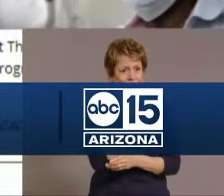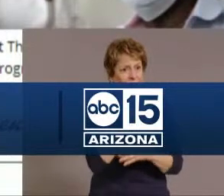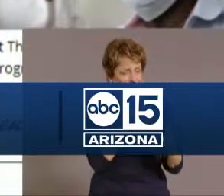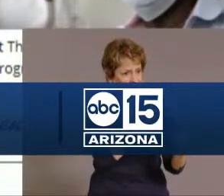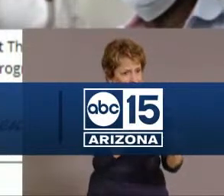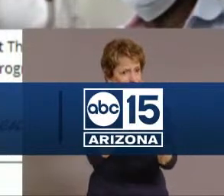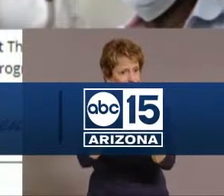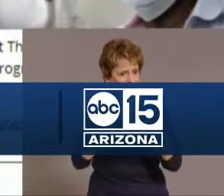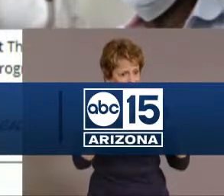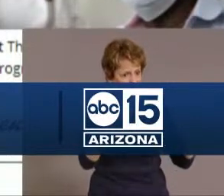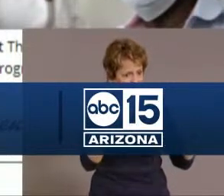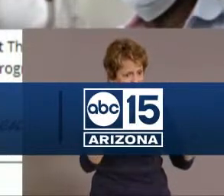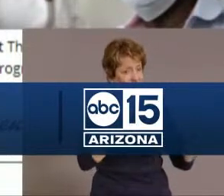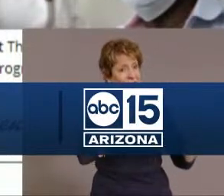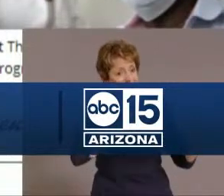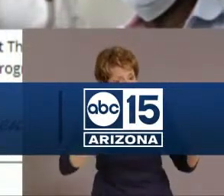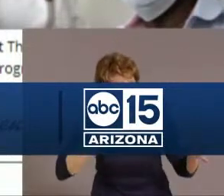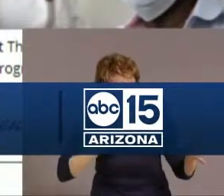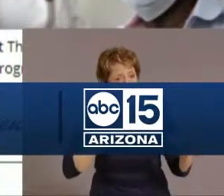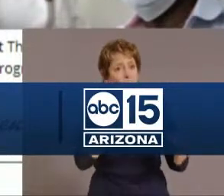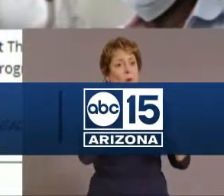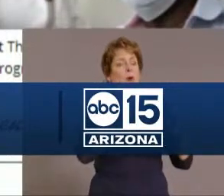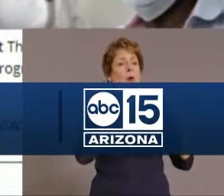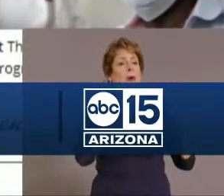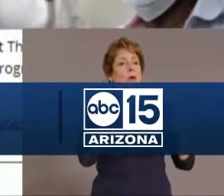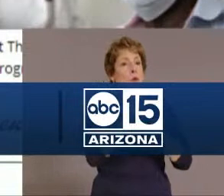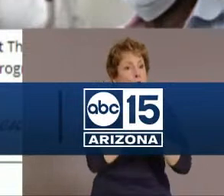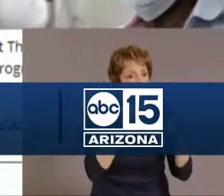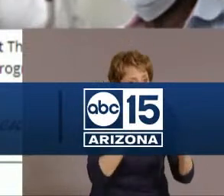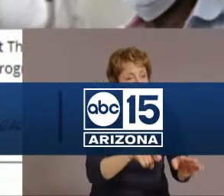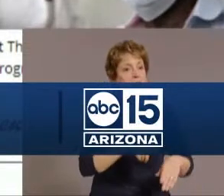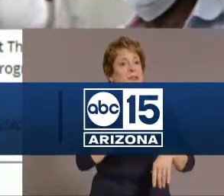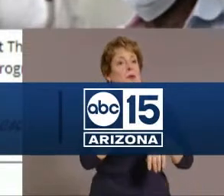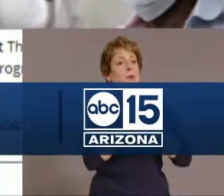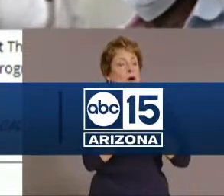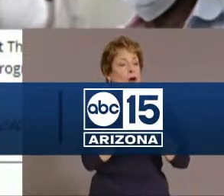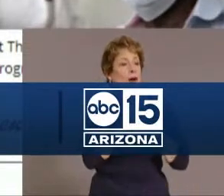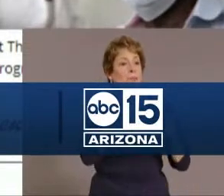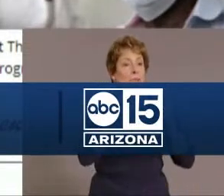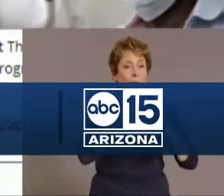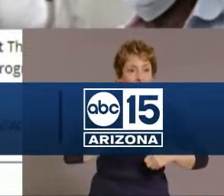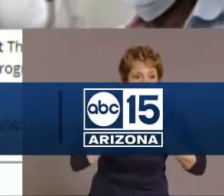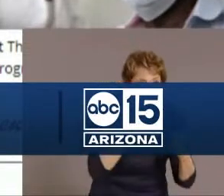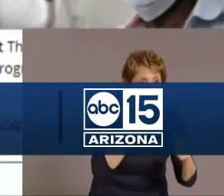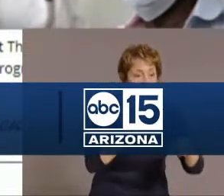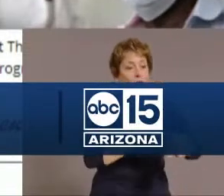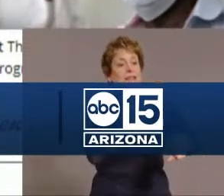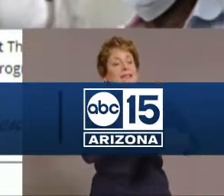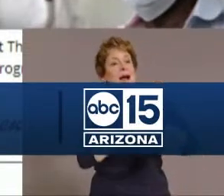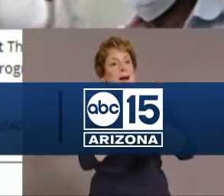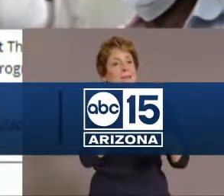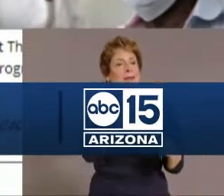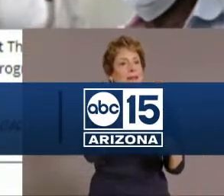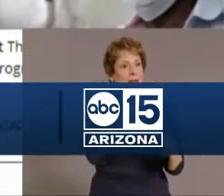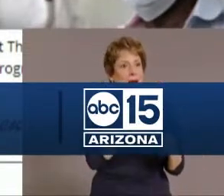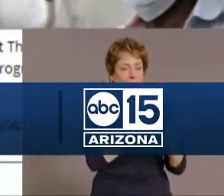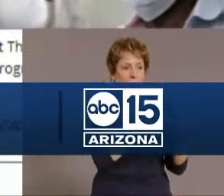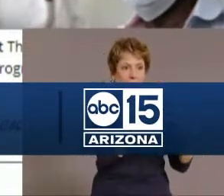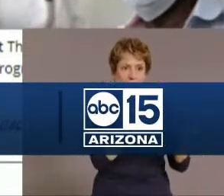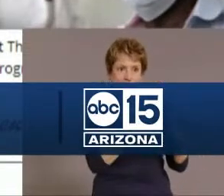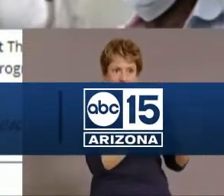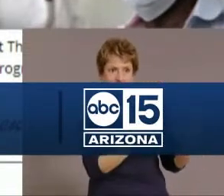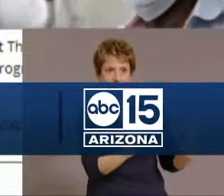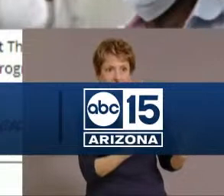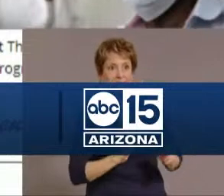the staff and residents at long-term care facilities throughout Arizona. Over 80,000 of those doses went